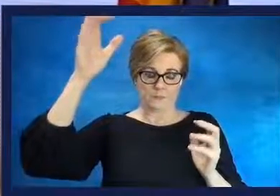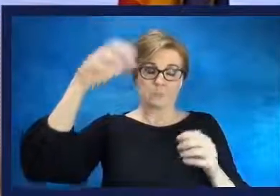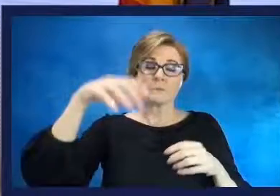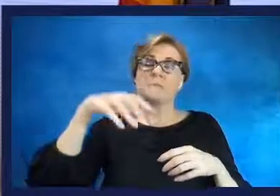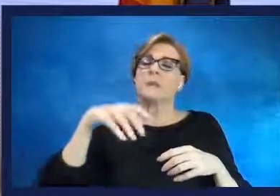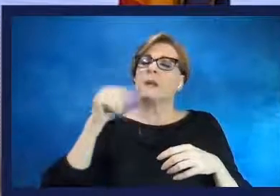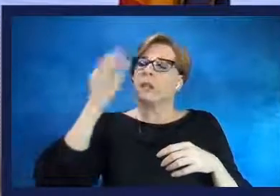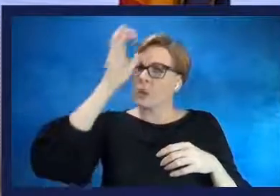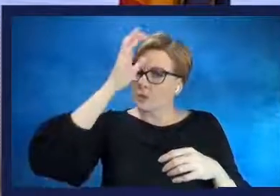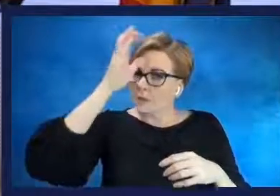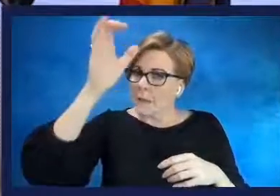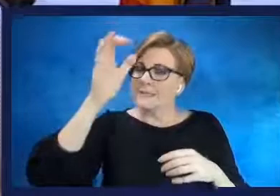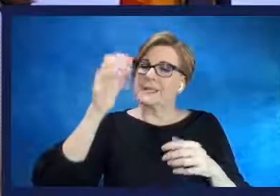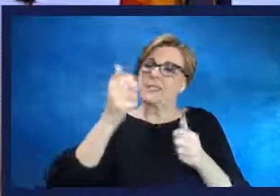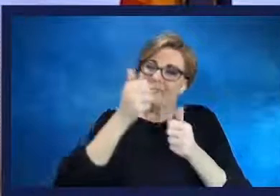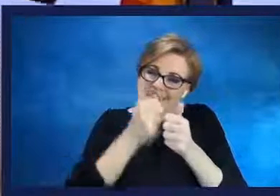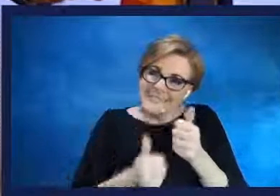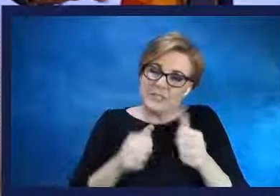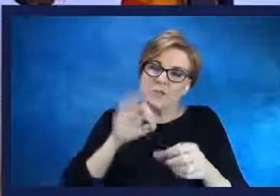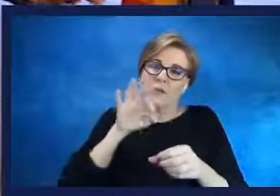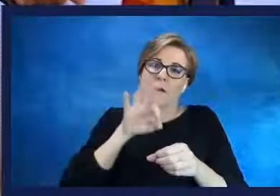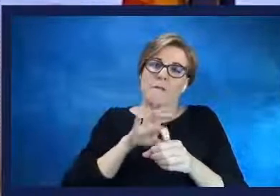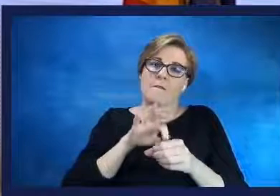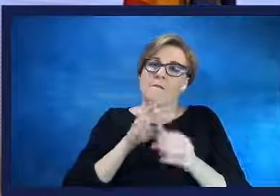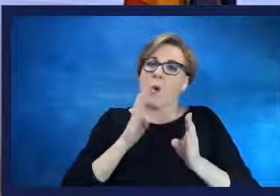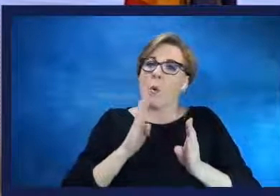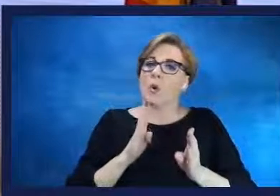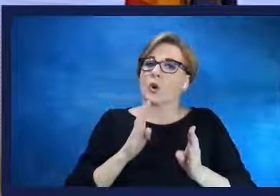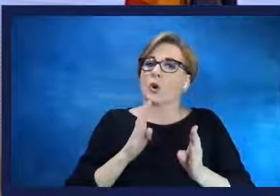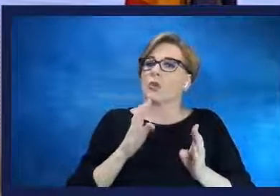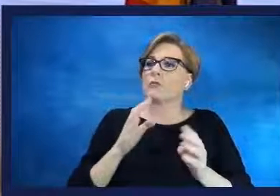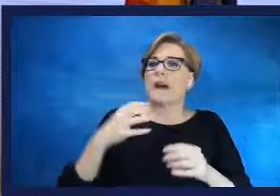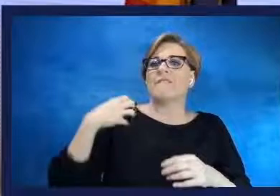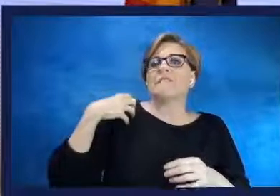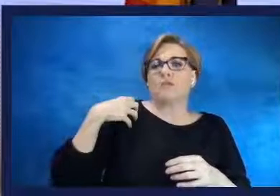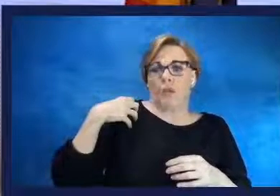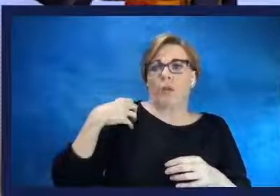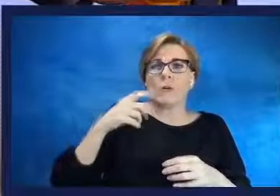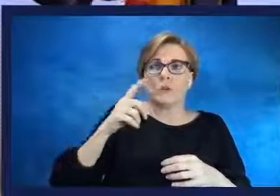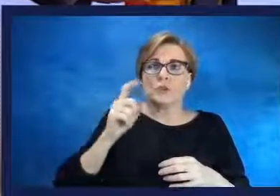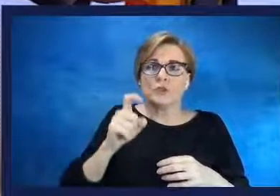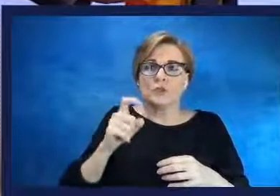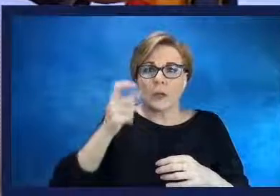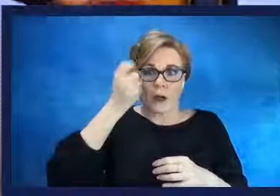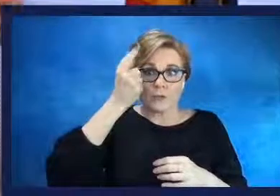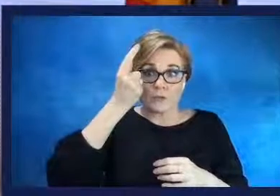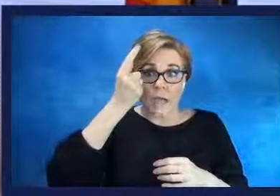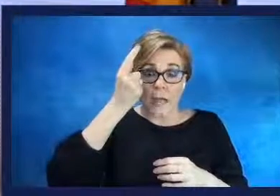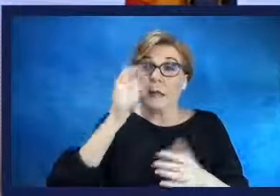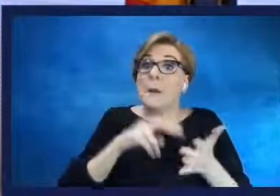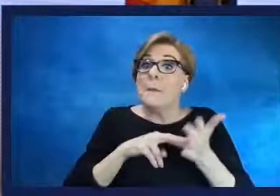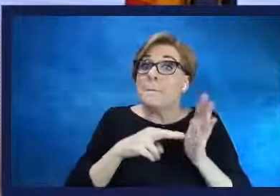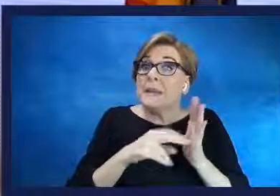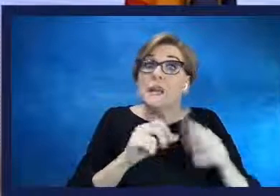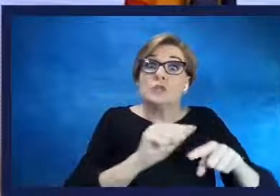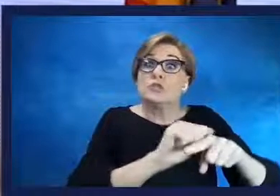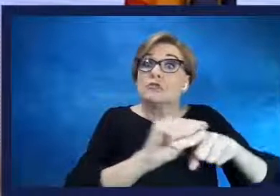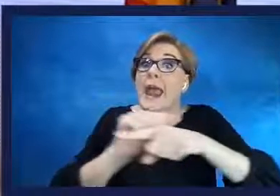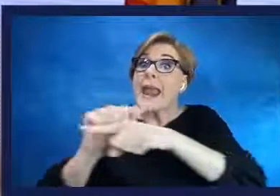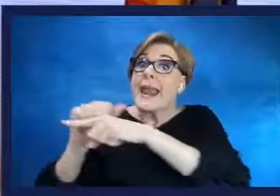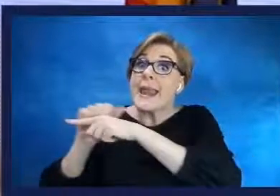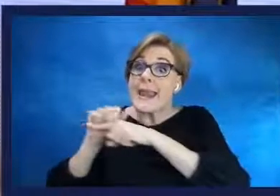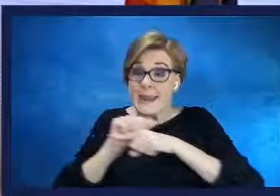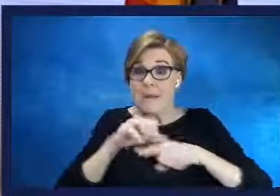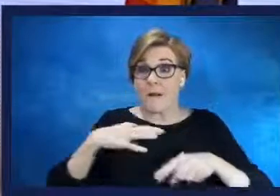actually provide training to our poll workers so they understand when we're serving voters in Maricopa County. And the first